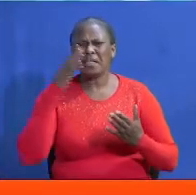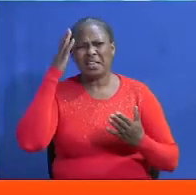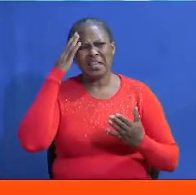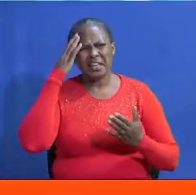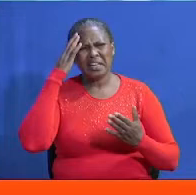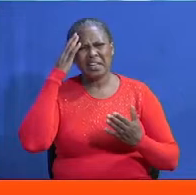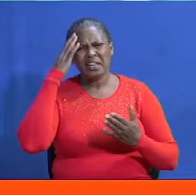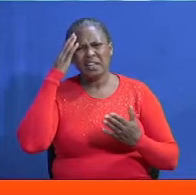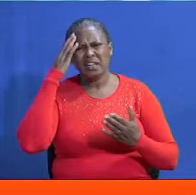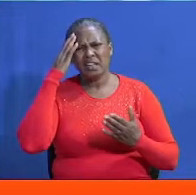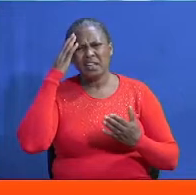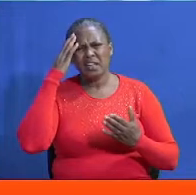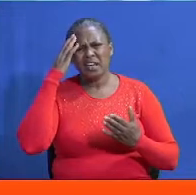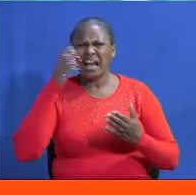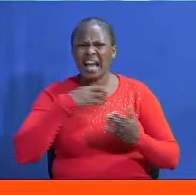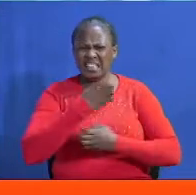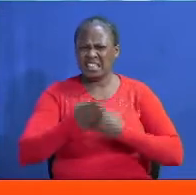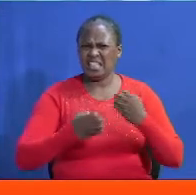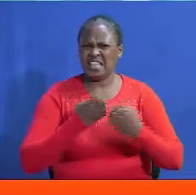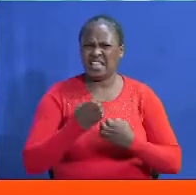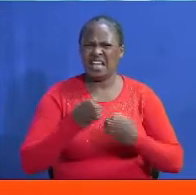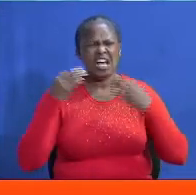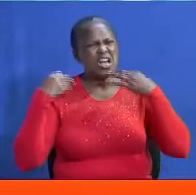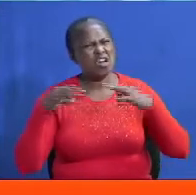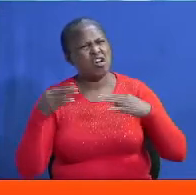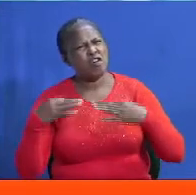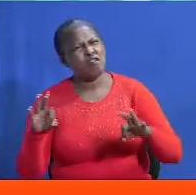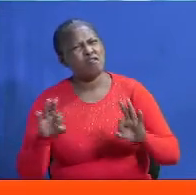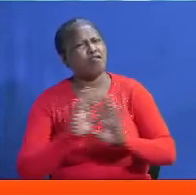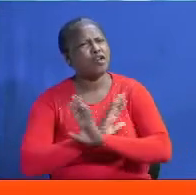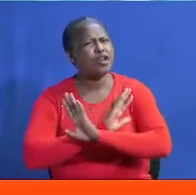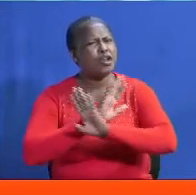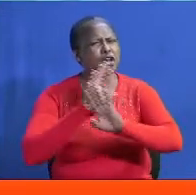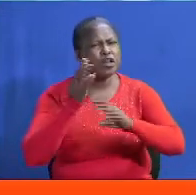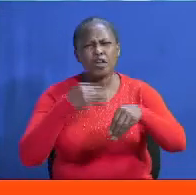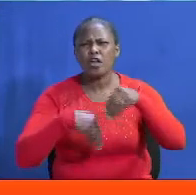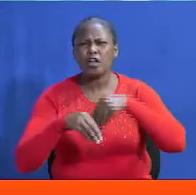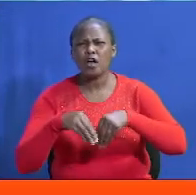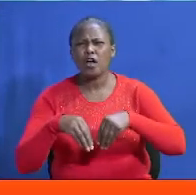are my two words. All right. We need to conduct free, fair, credible elections to